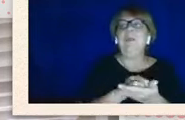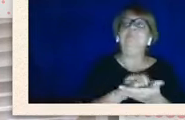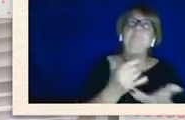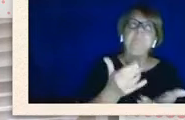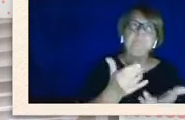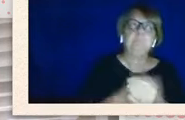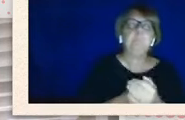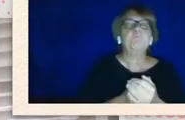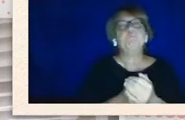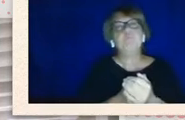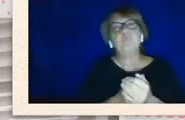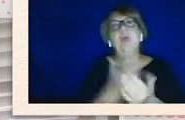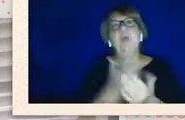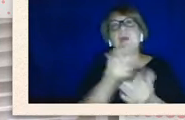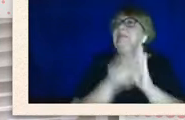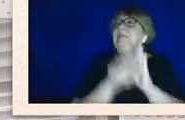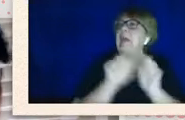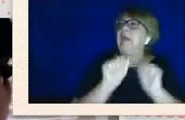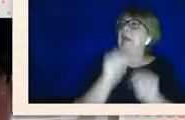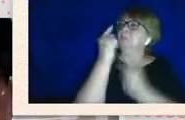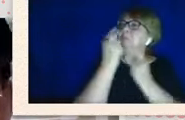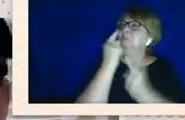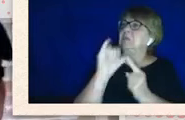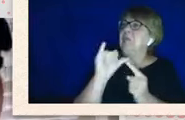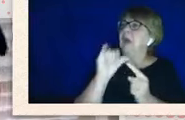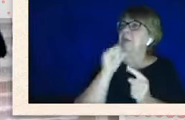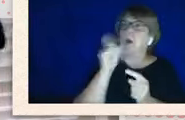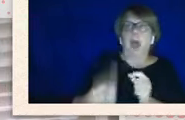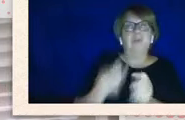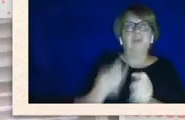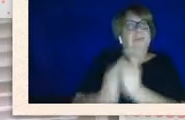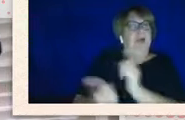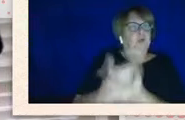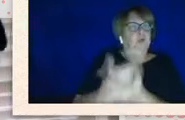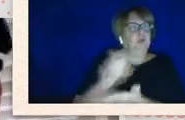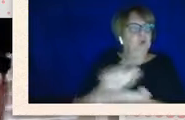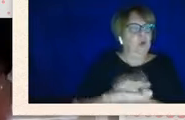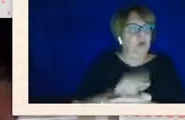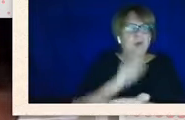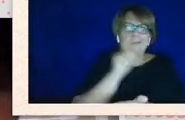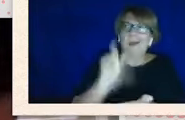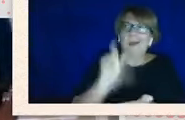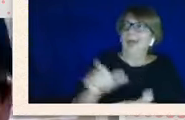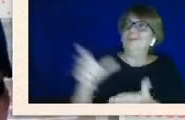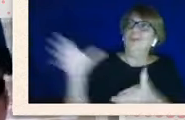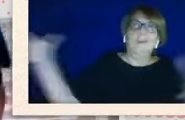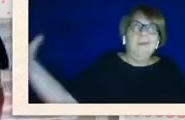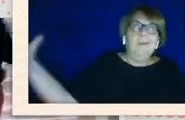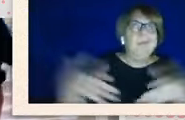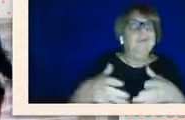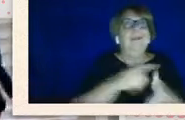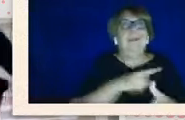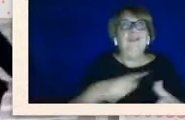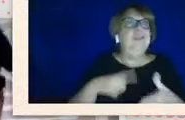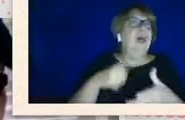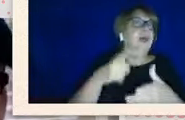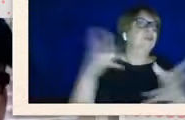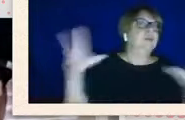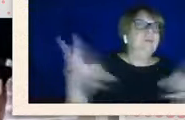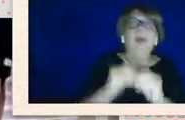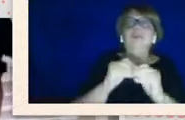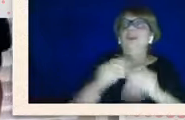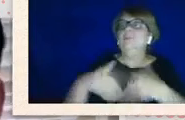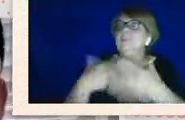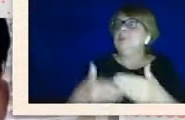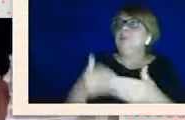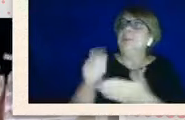to consider this without passing a new law, which means without having to bring the legislature back into session. But this is something the state should be really given a hard